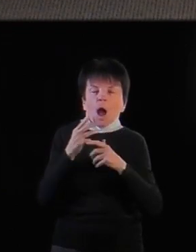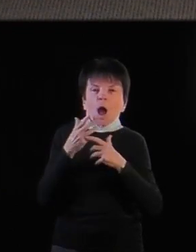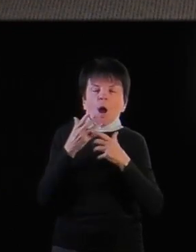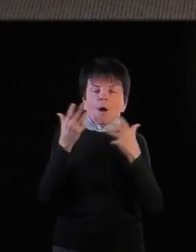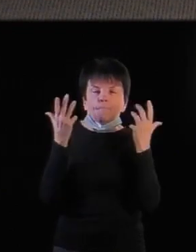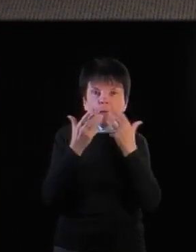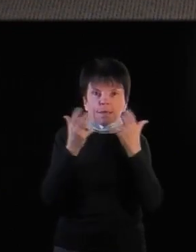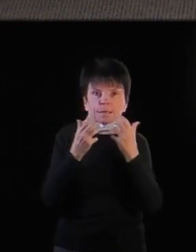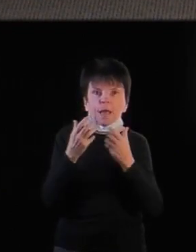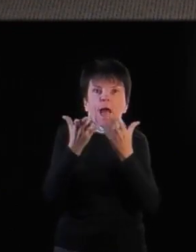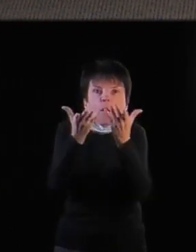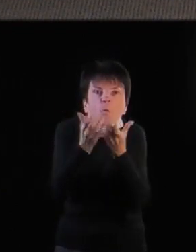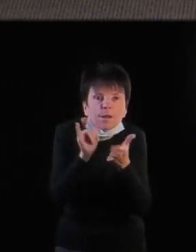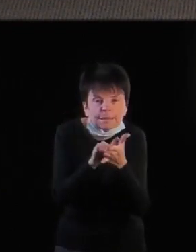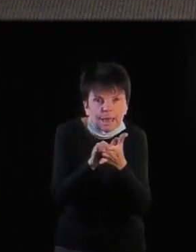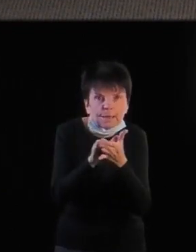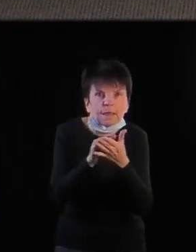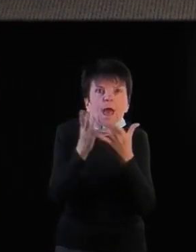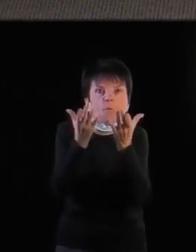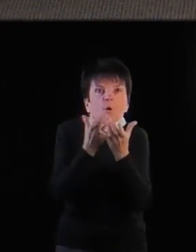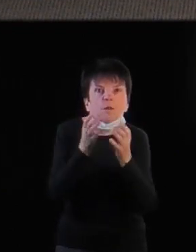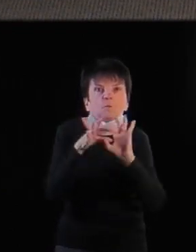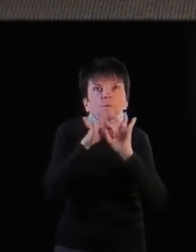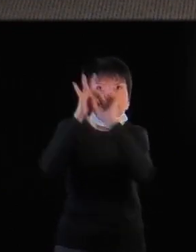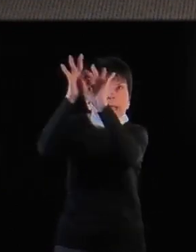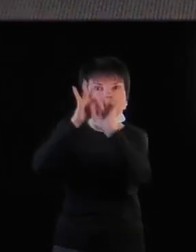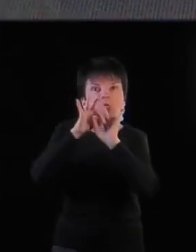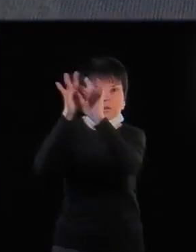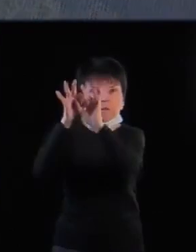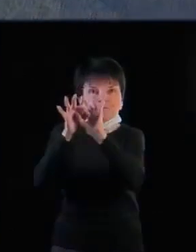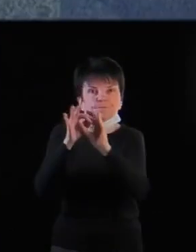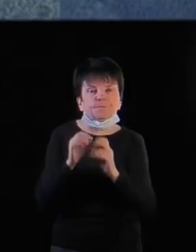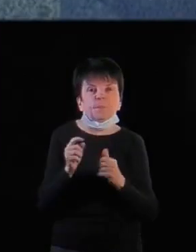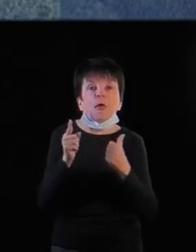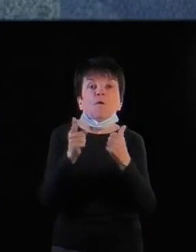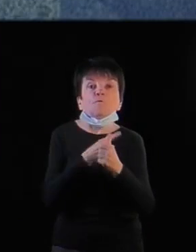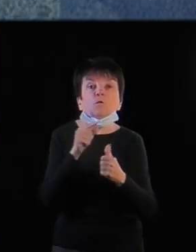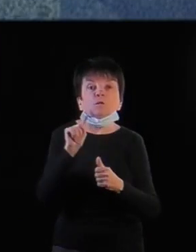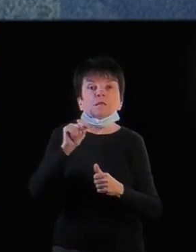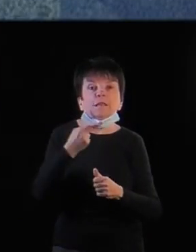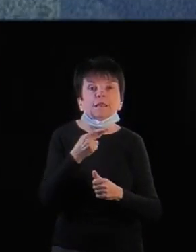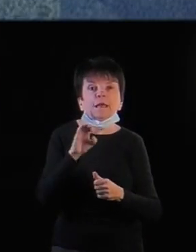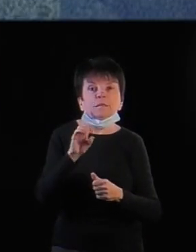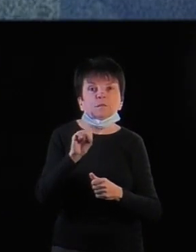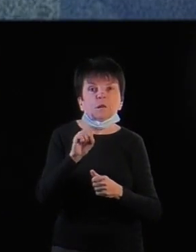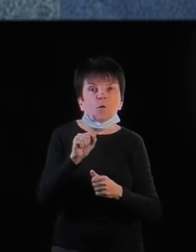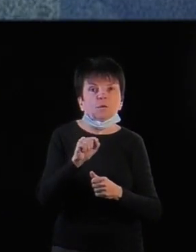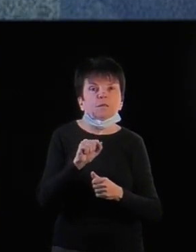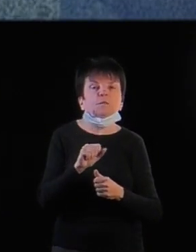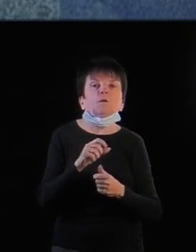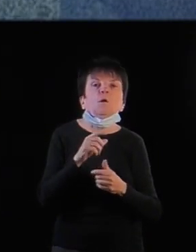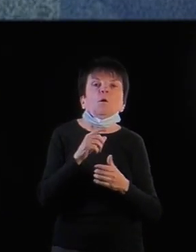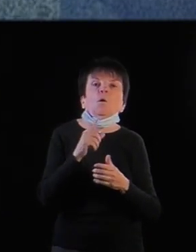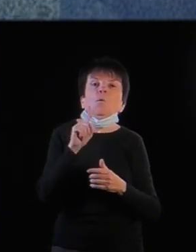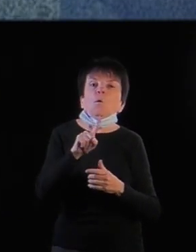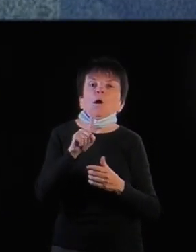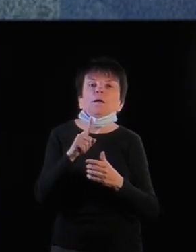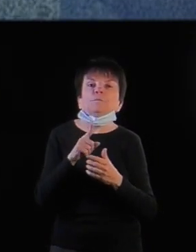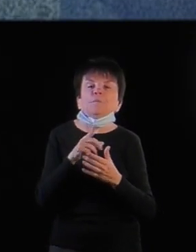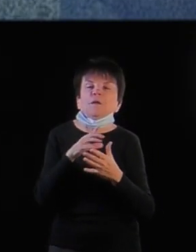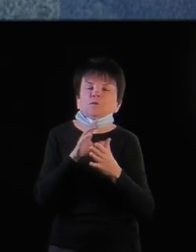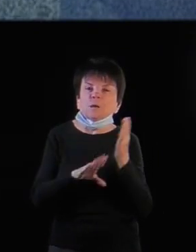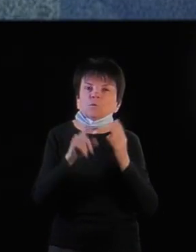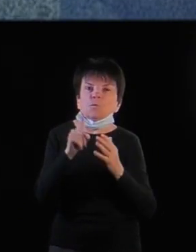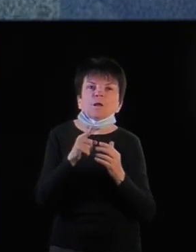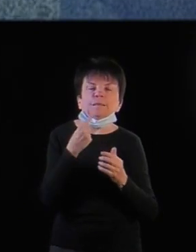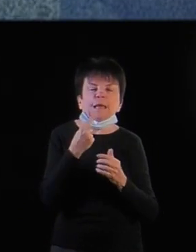I want that relationship." 1 Thessalonians 1:5 says to us, because our gospel came to you not